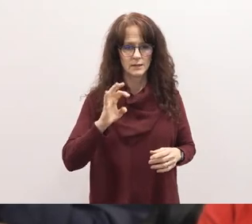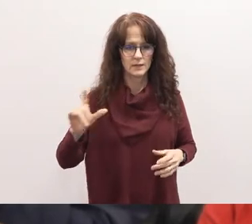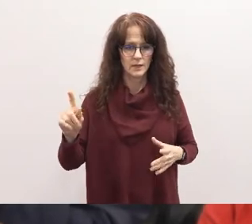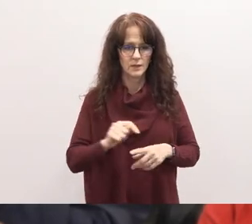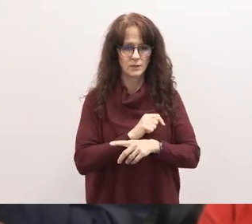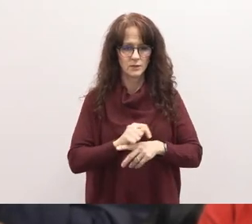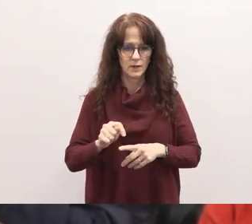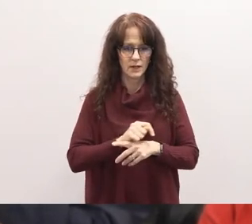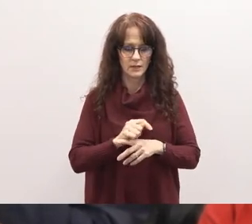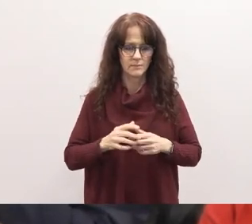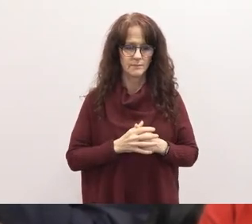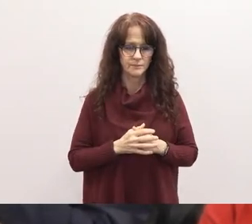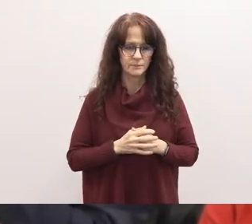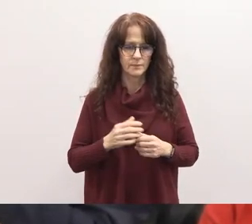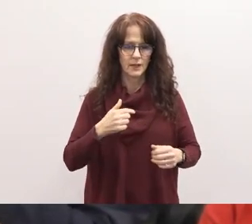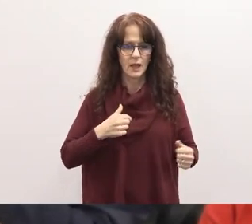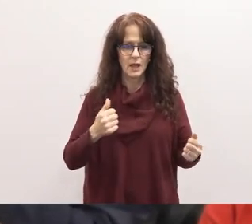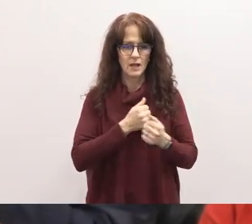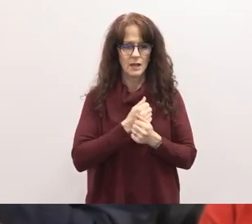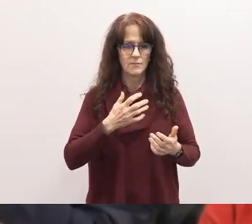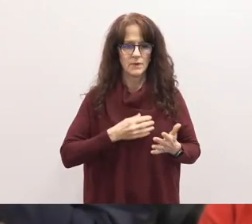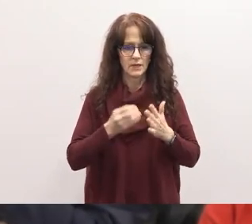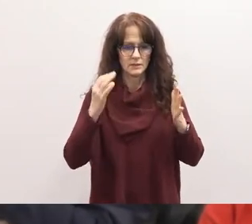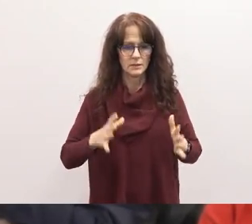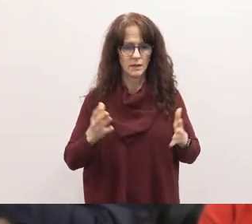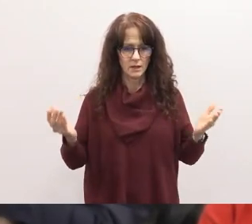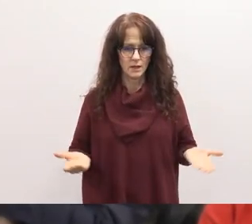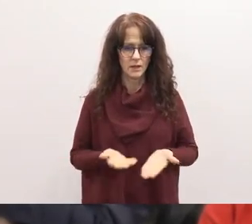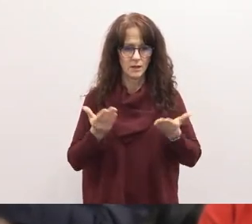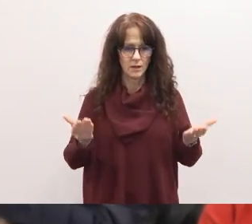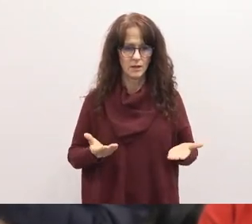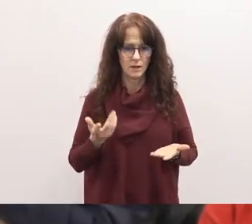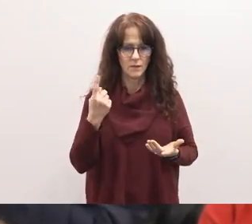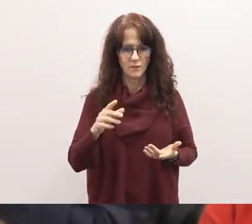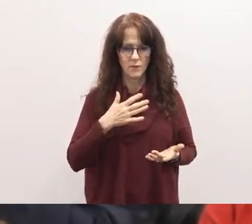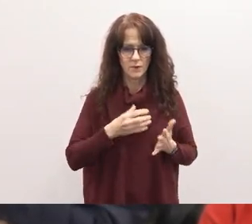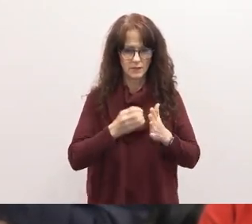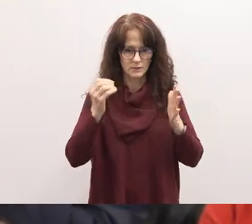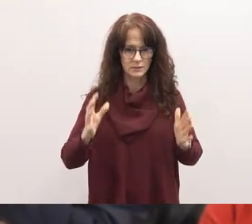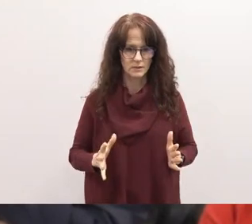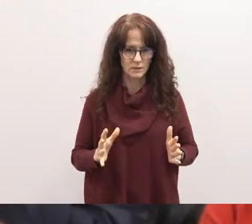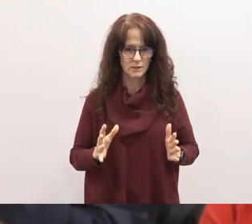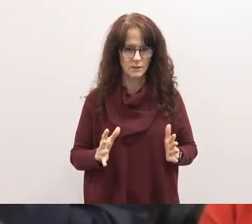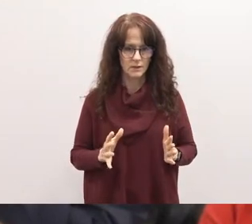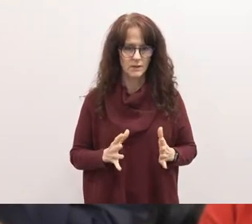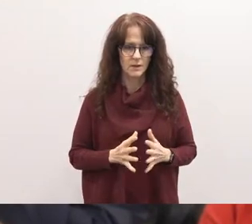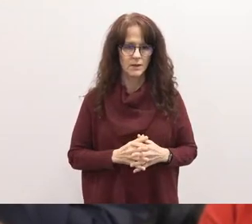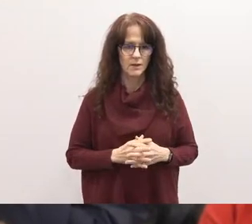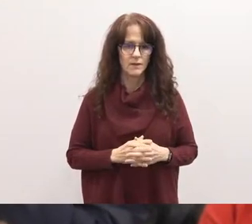training. I love my students and I'm here for my students.